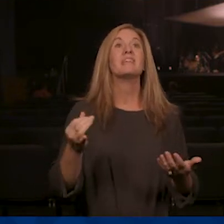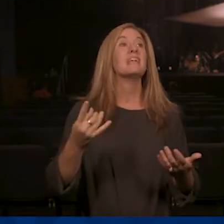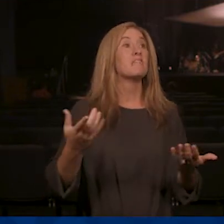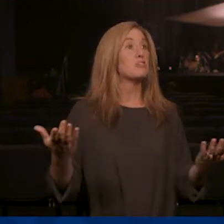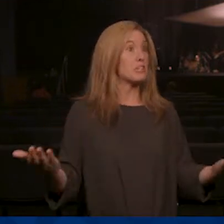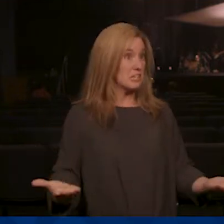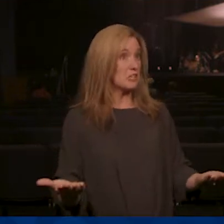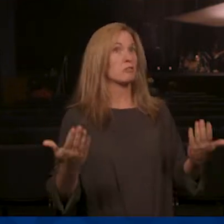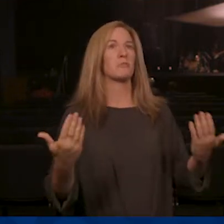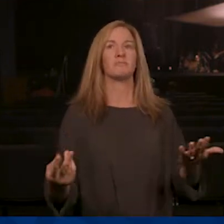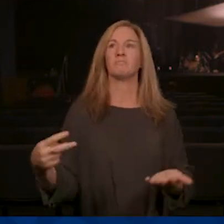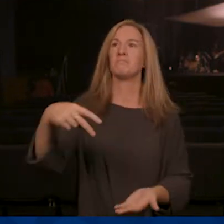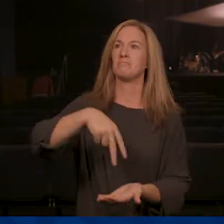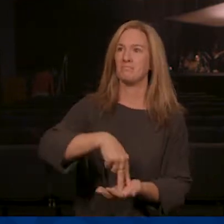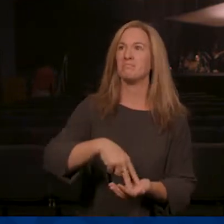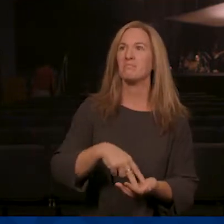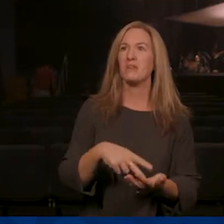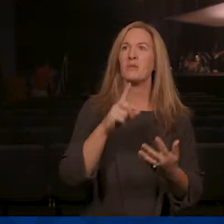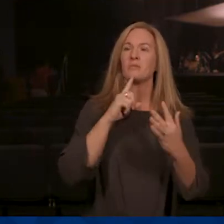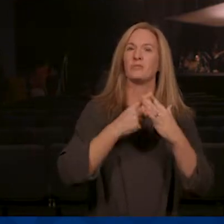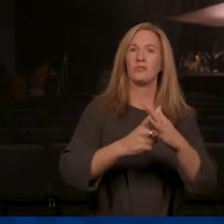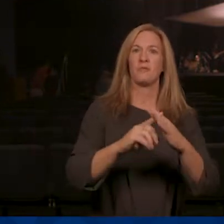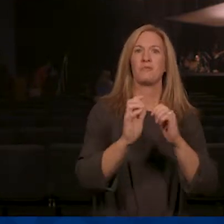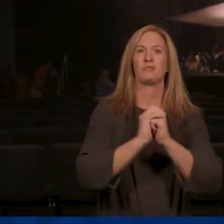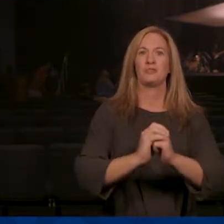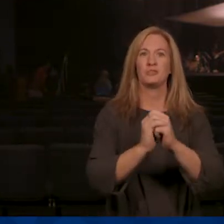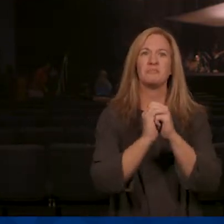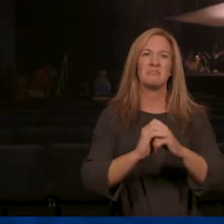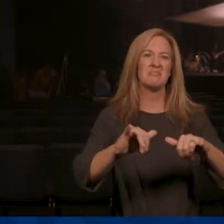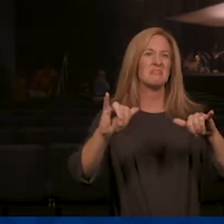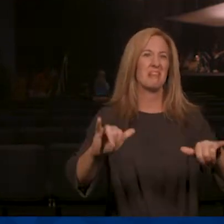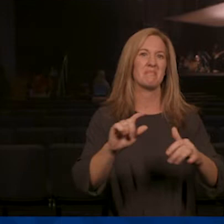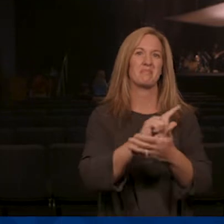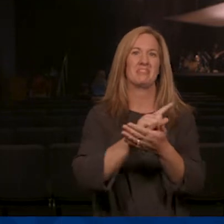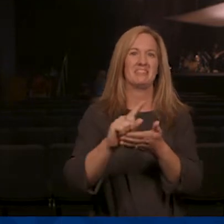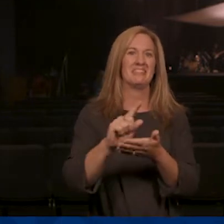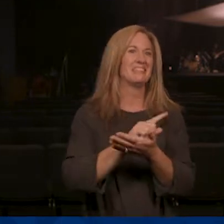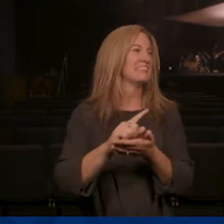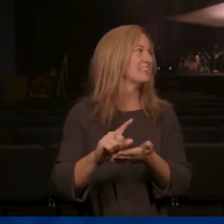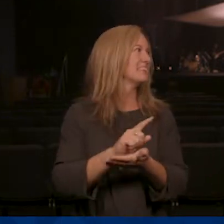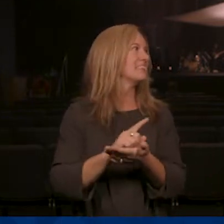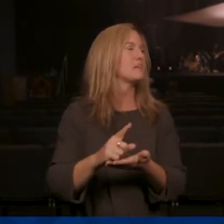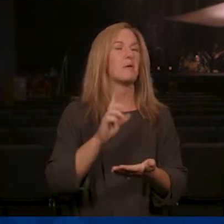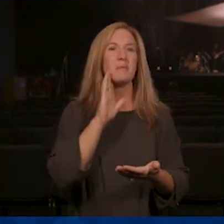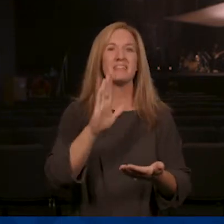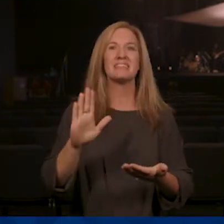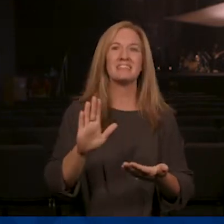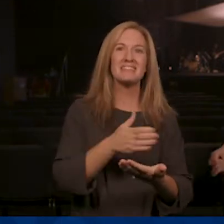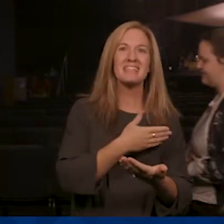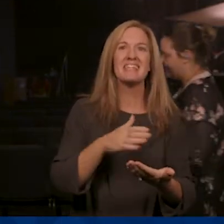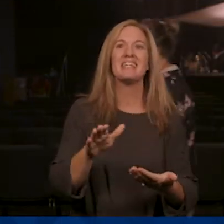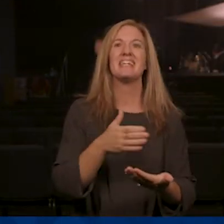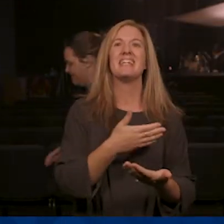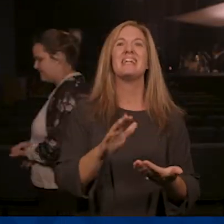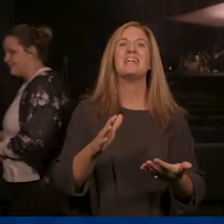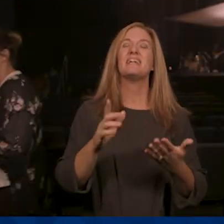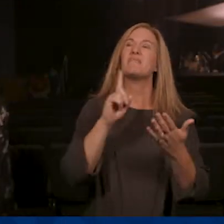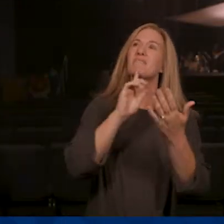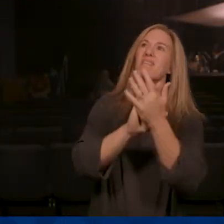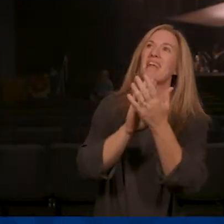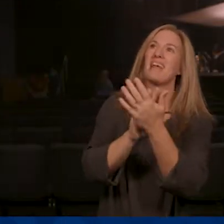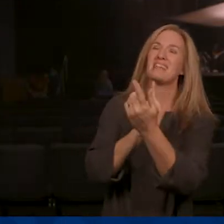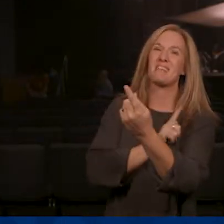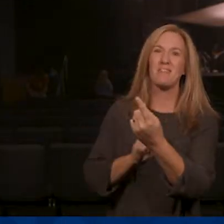why don't we stand together? We're going to get started with a time of worship like we do each week. So we're going to sing some songs to the Lord, lift up praise to Him